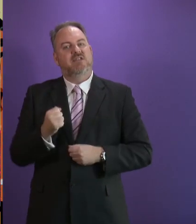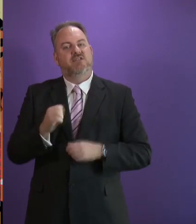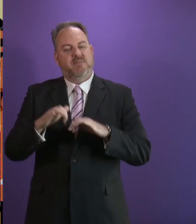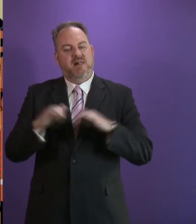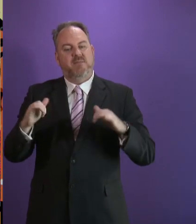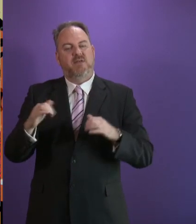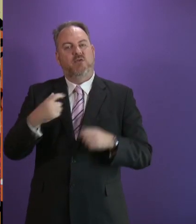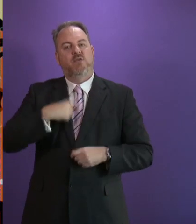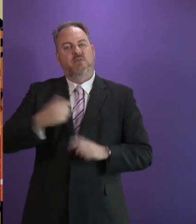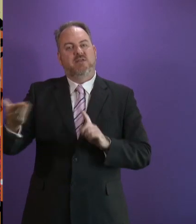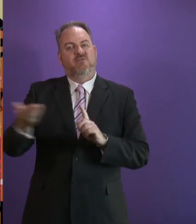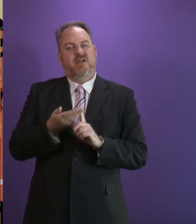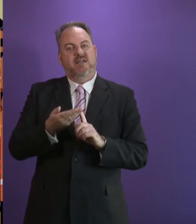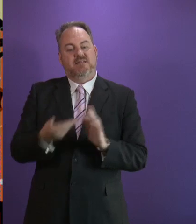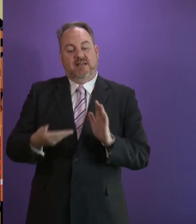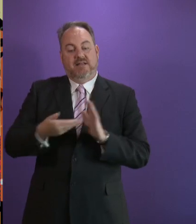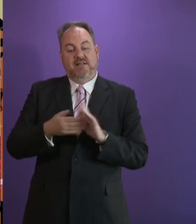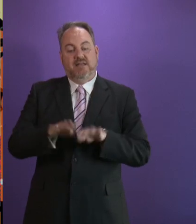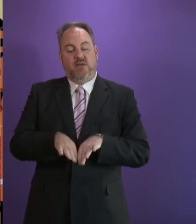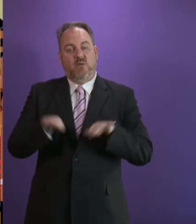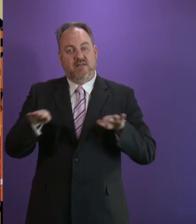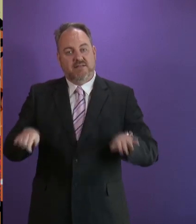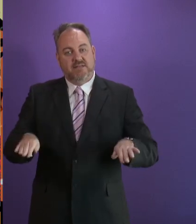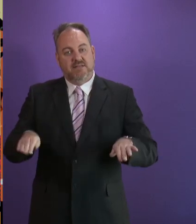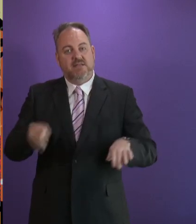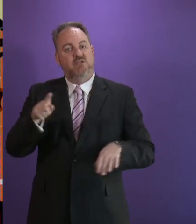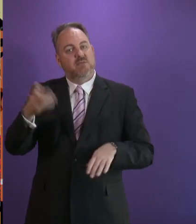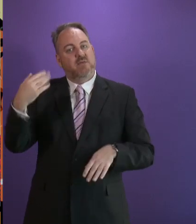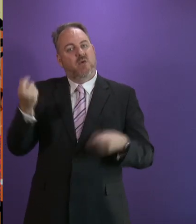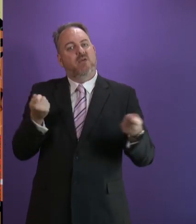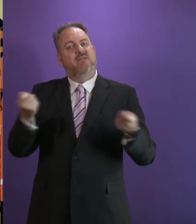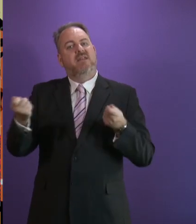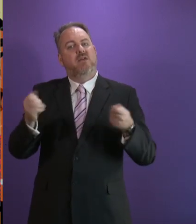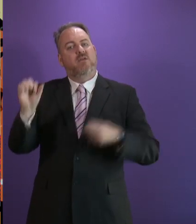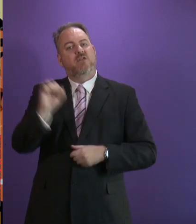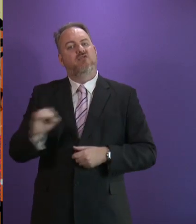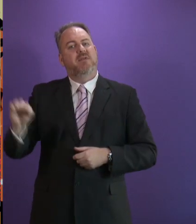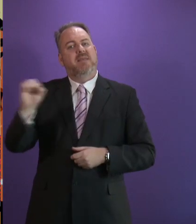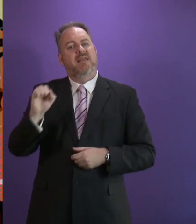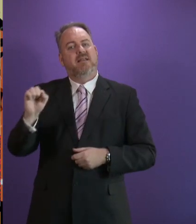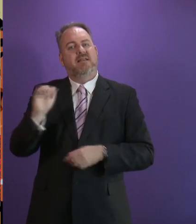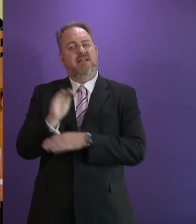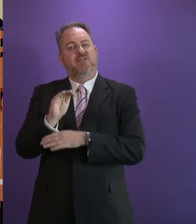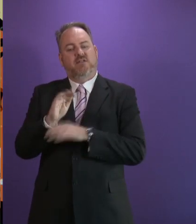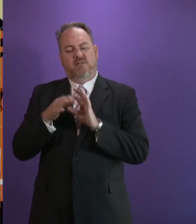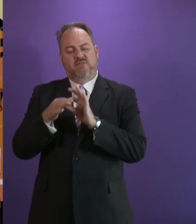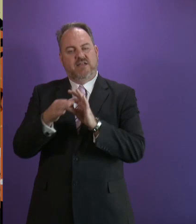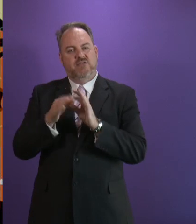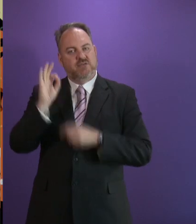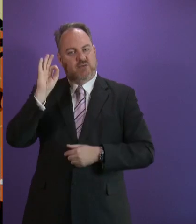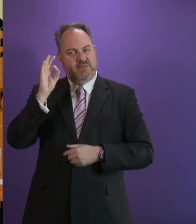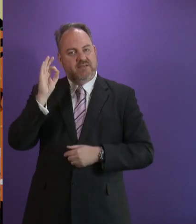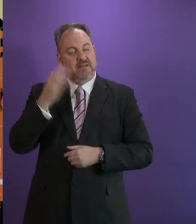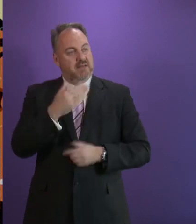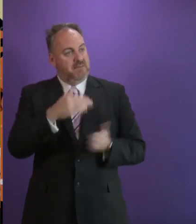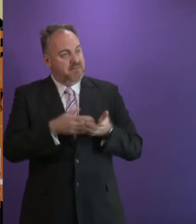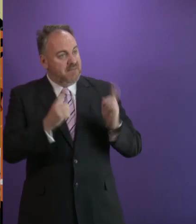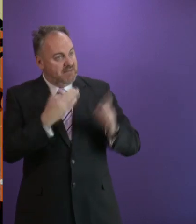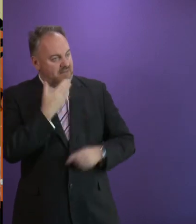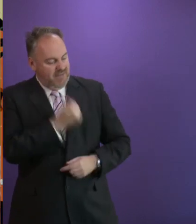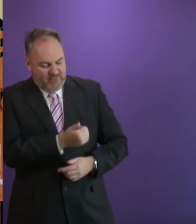Human Rights Committee, and prior to that she was convener of the Parliament's European and External Relations Committee. Minister,